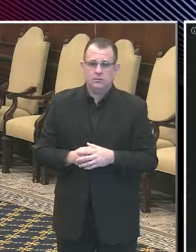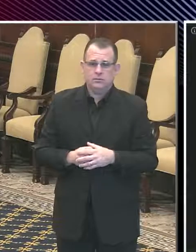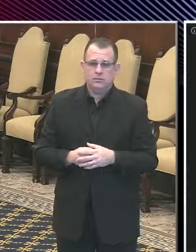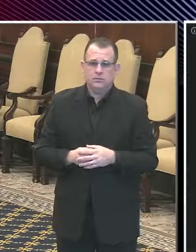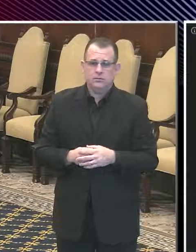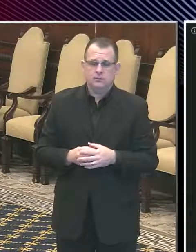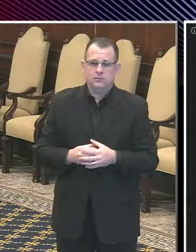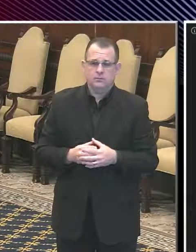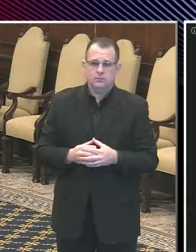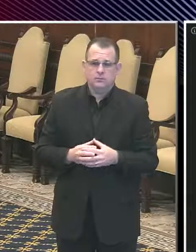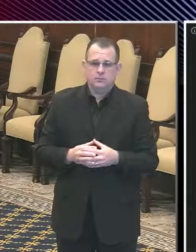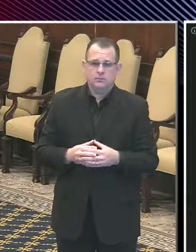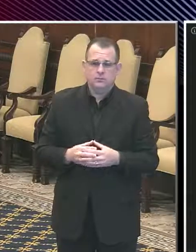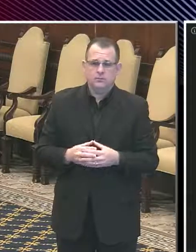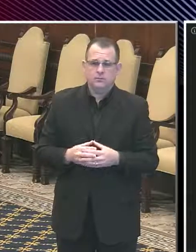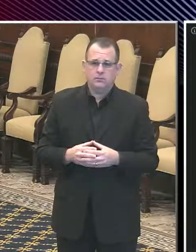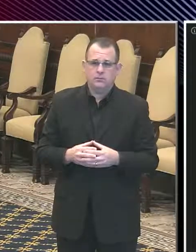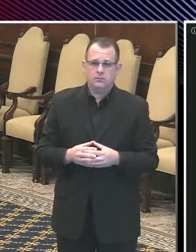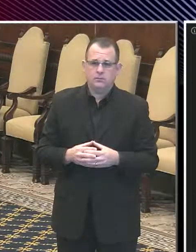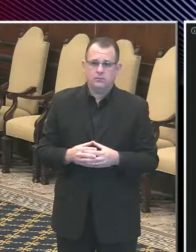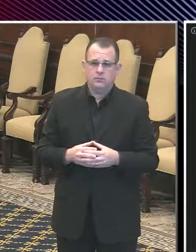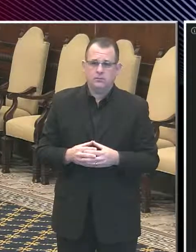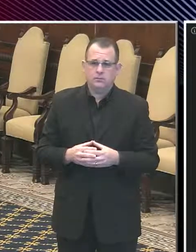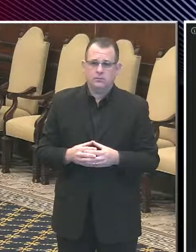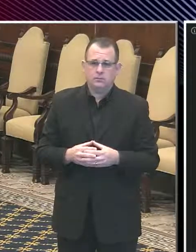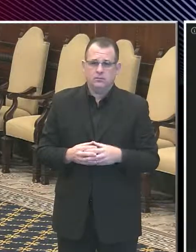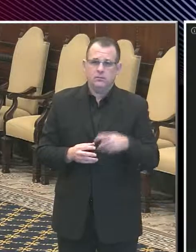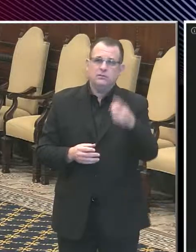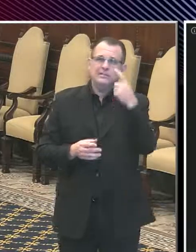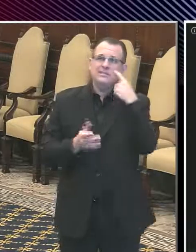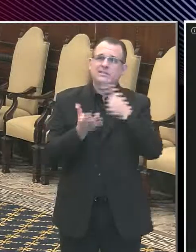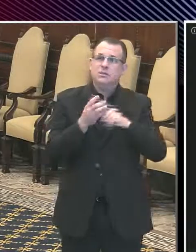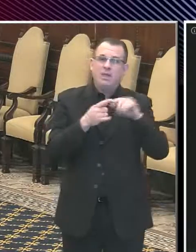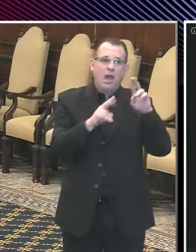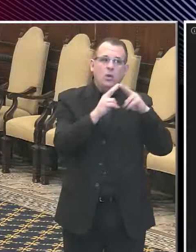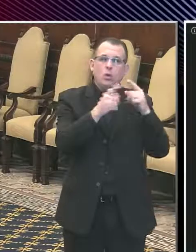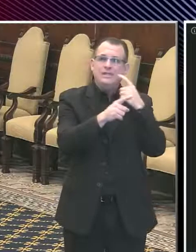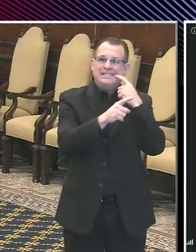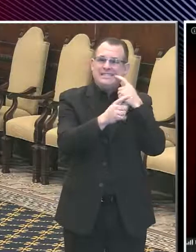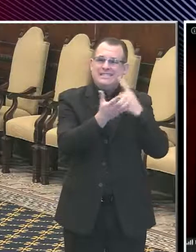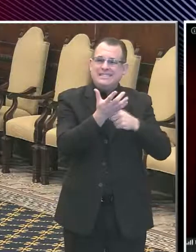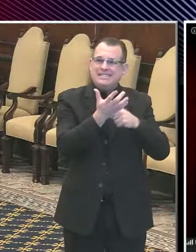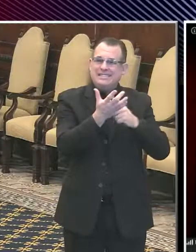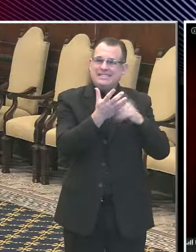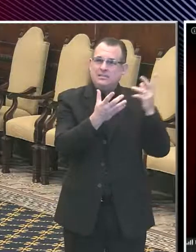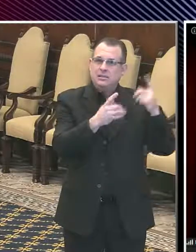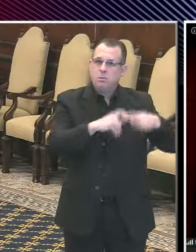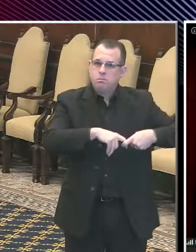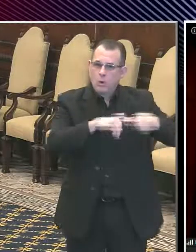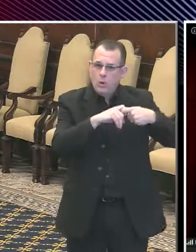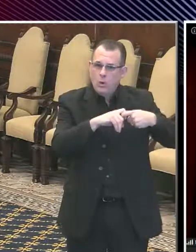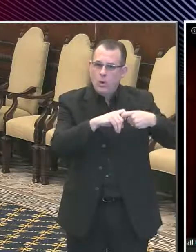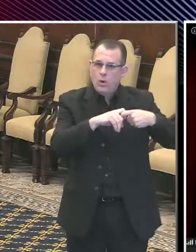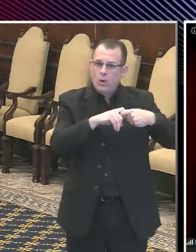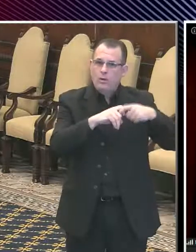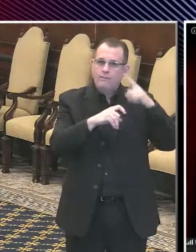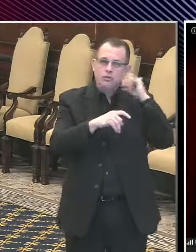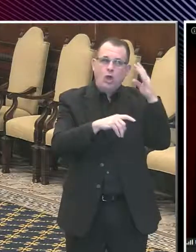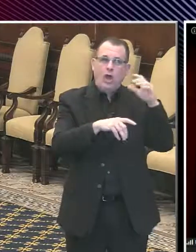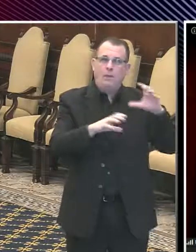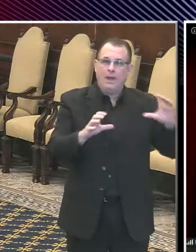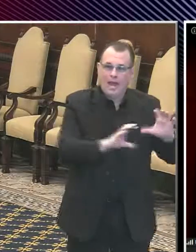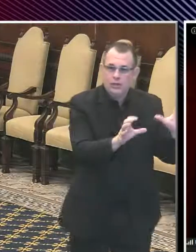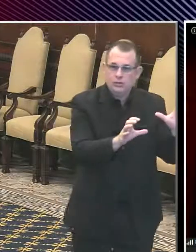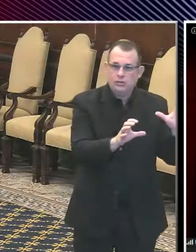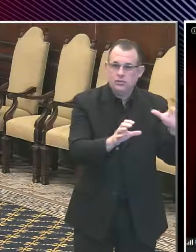you asked them to postpone their job action. What exactly did you say to them, and what did you do to put this off? First of all, Willie Brown